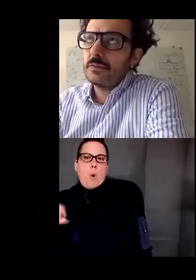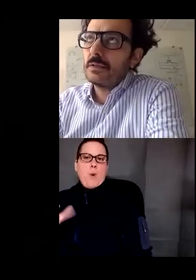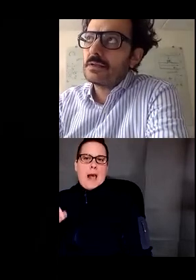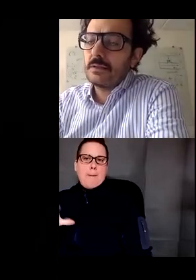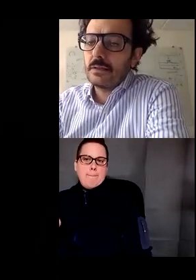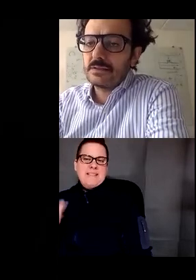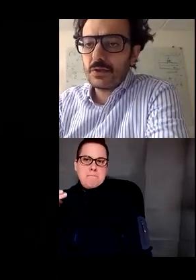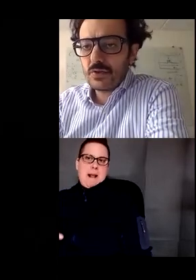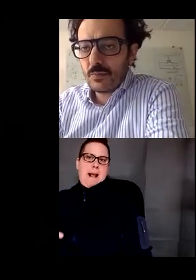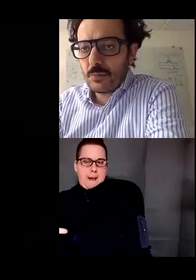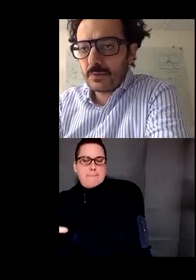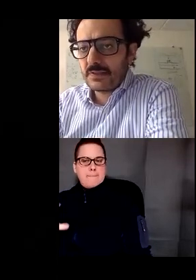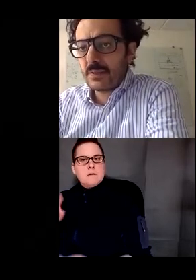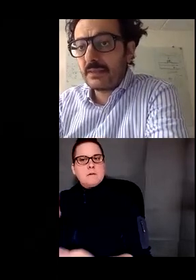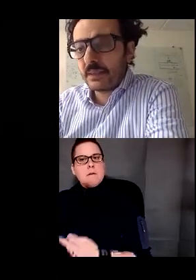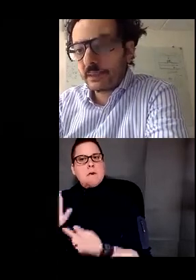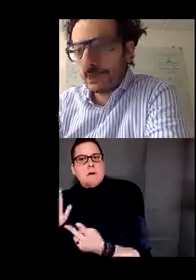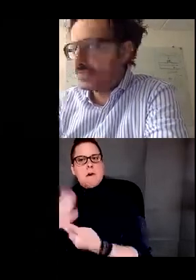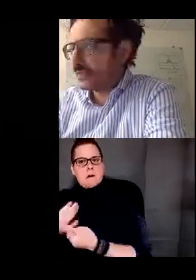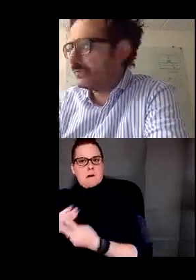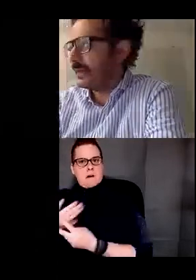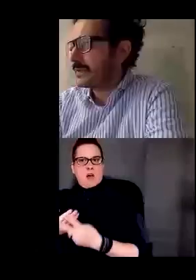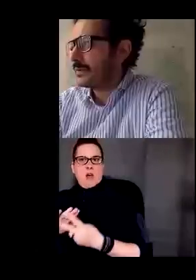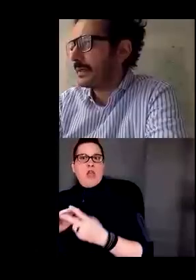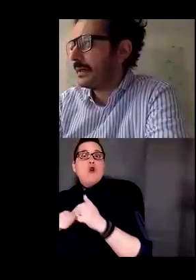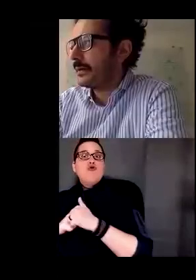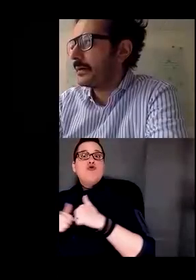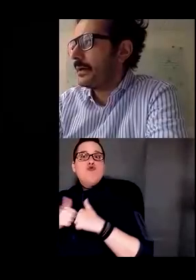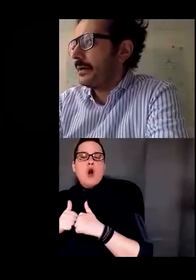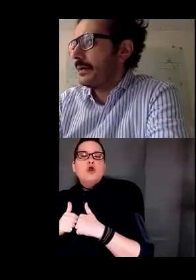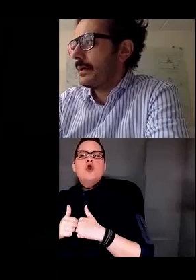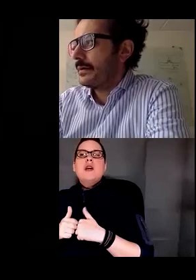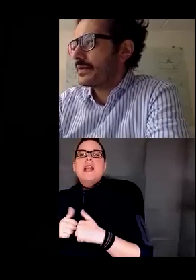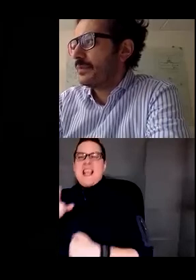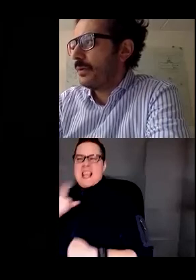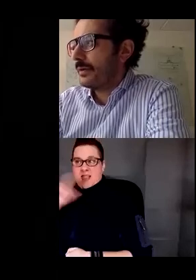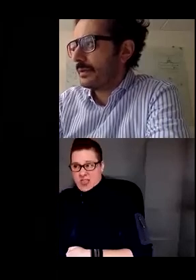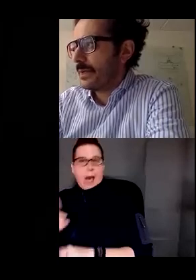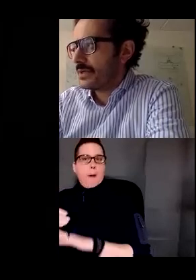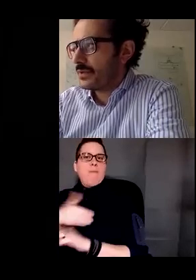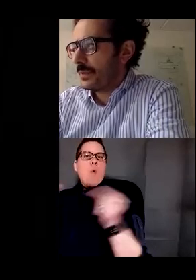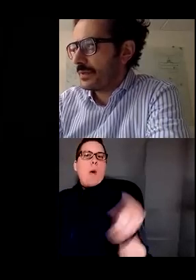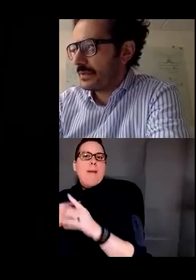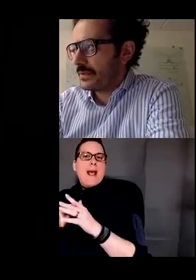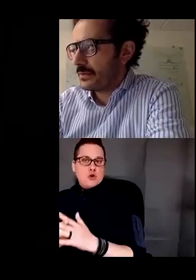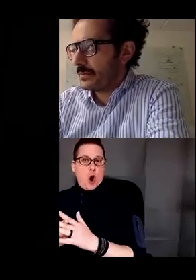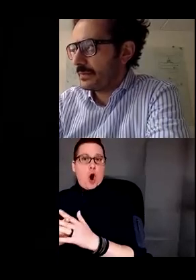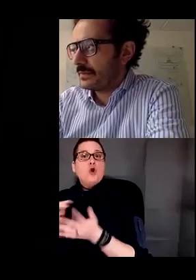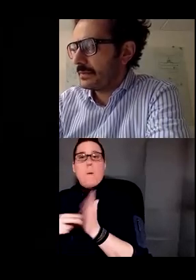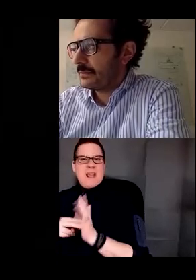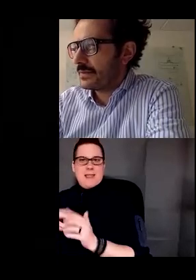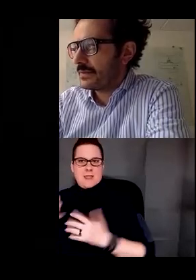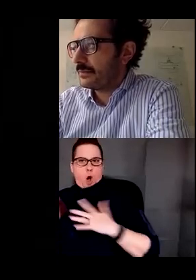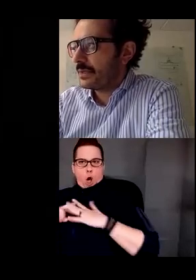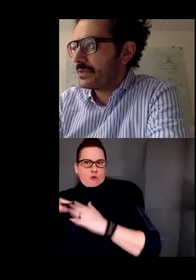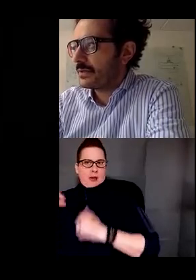if you want, their structural properties predate the onset of pain. So they are smaller in the patients who persist. So this is